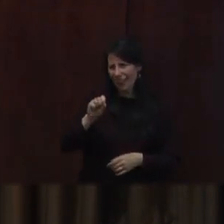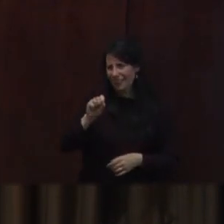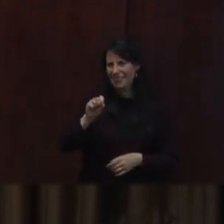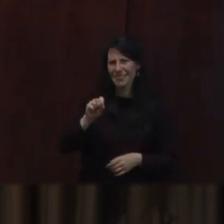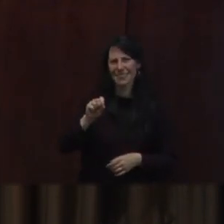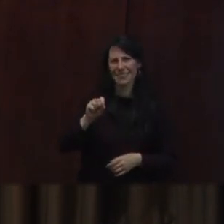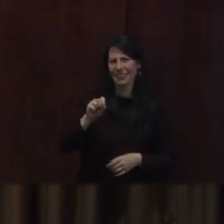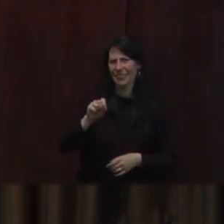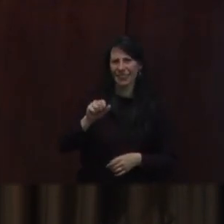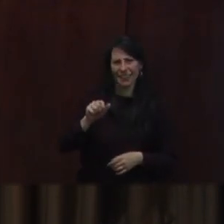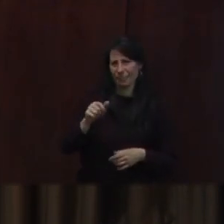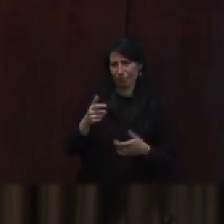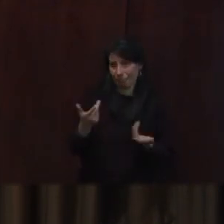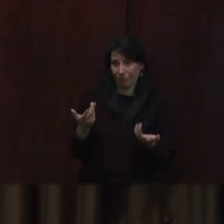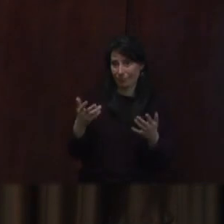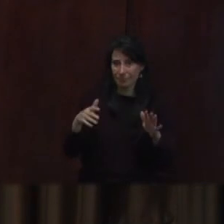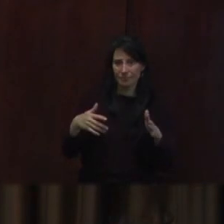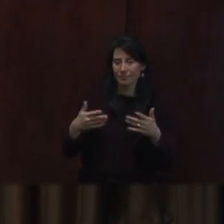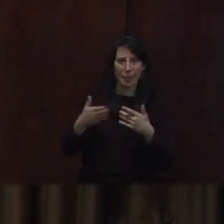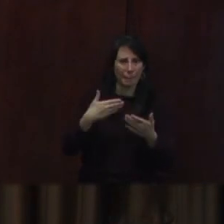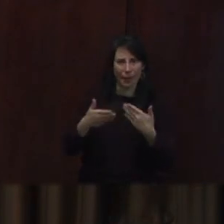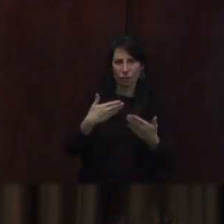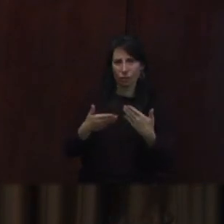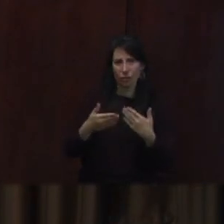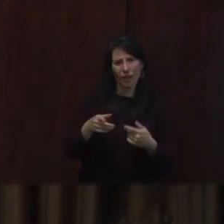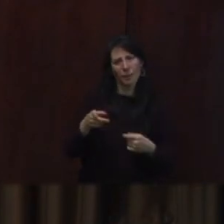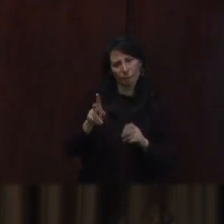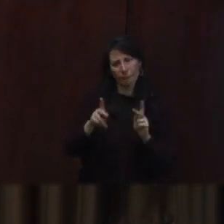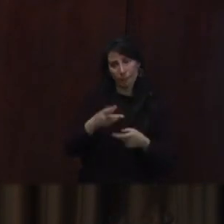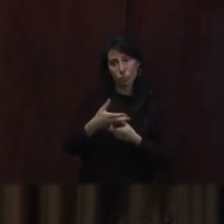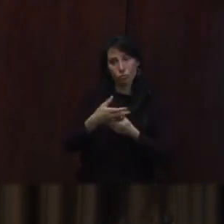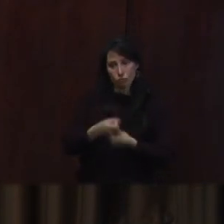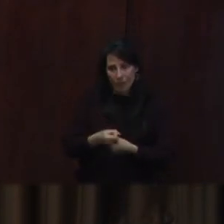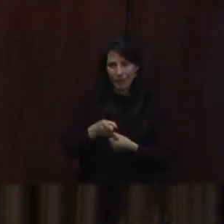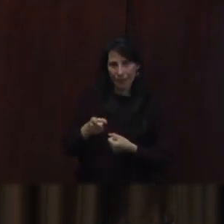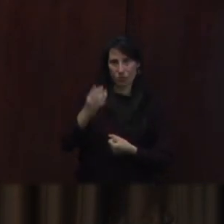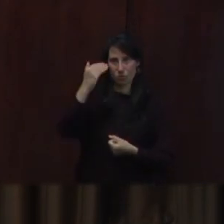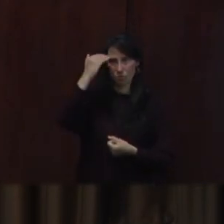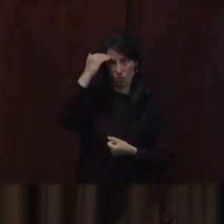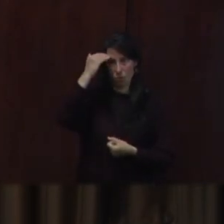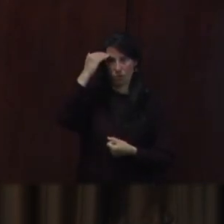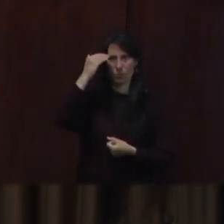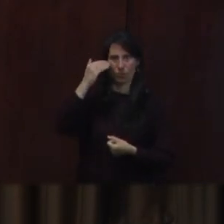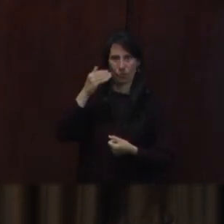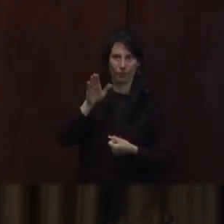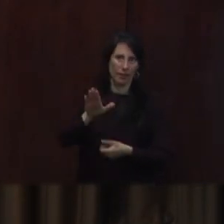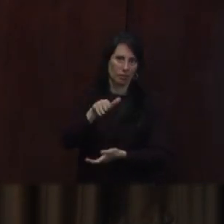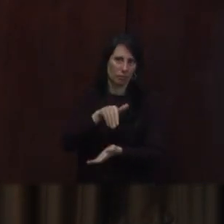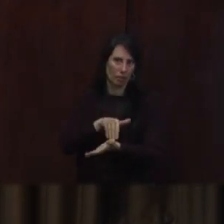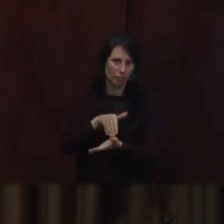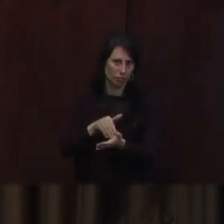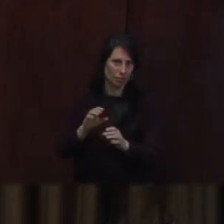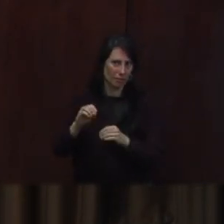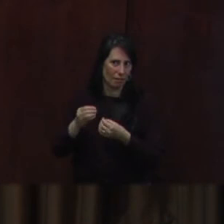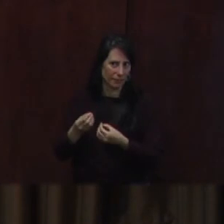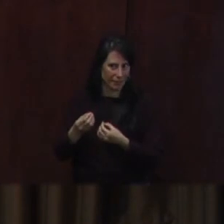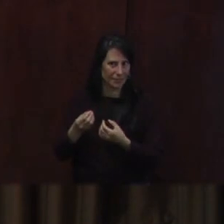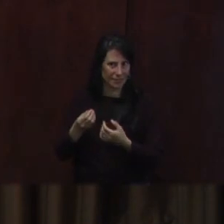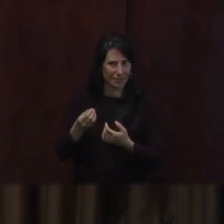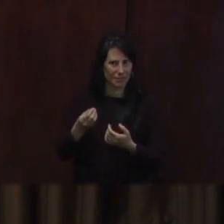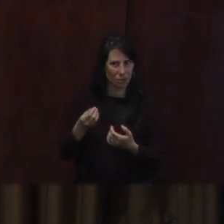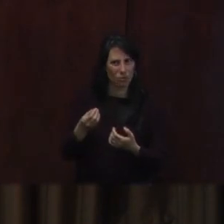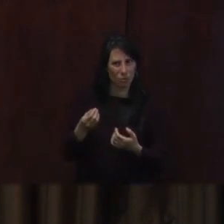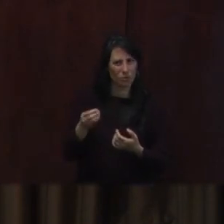medical homes, they have trusted places they like to get their medical care, that they may feel more familiar with that. And so we want